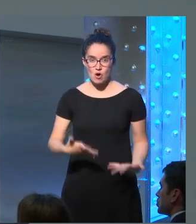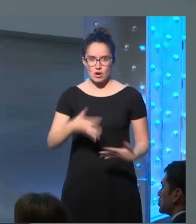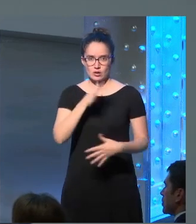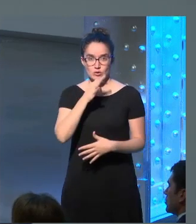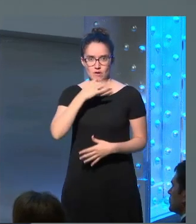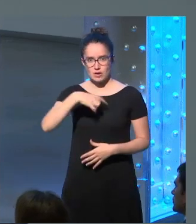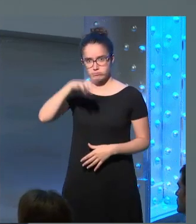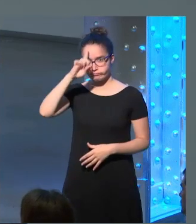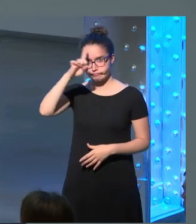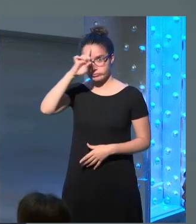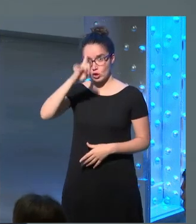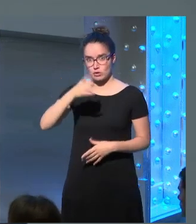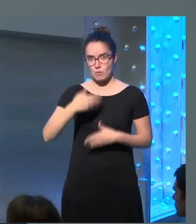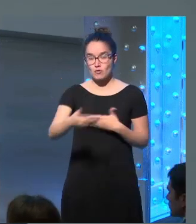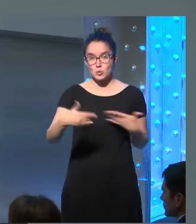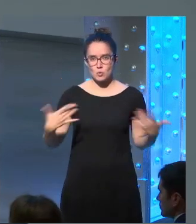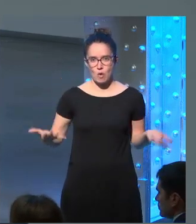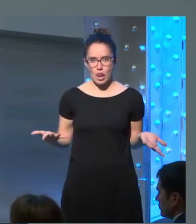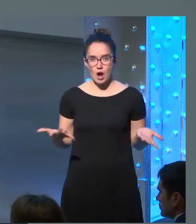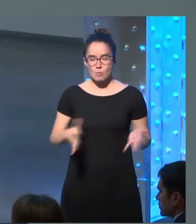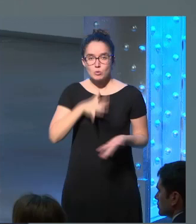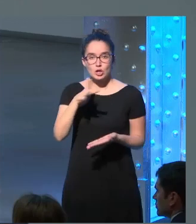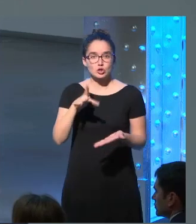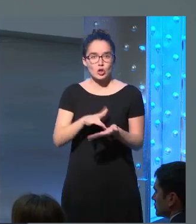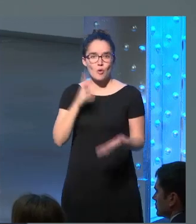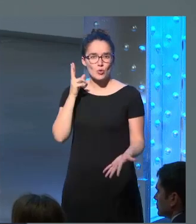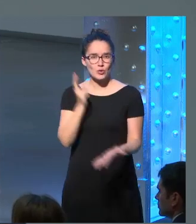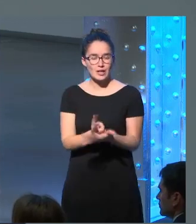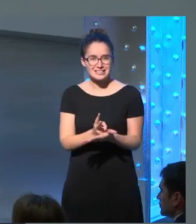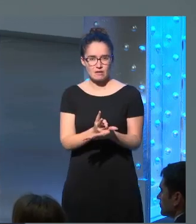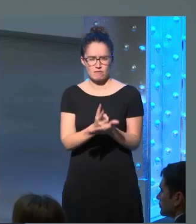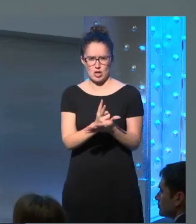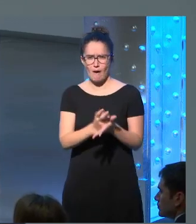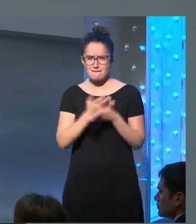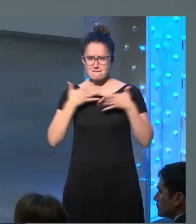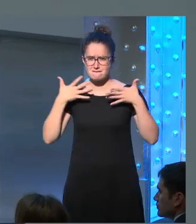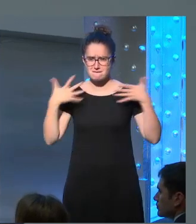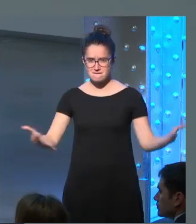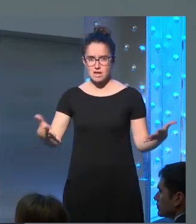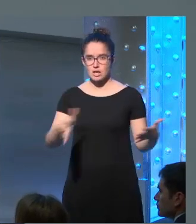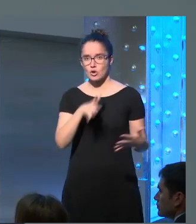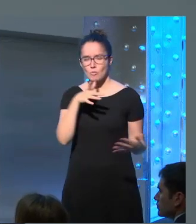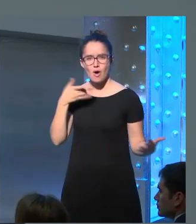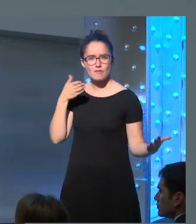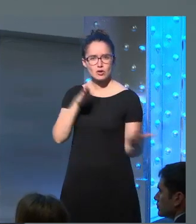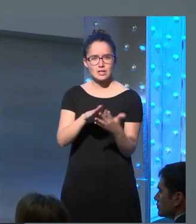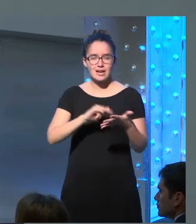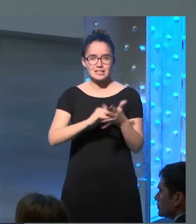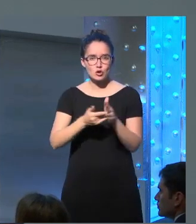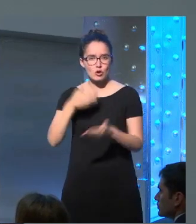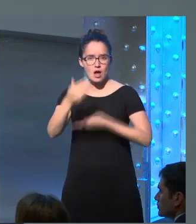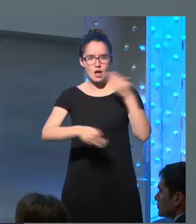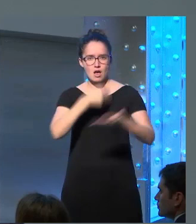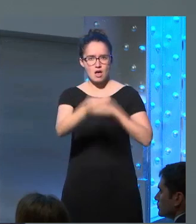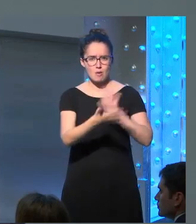professional integration in a world with jobs that we do not really know right now. It is